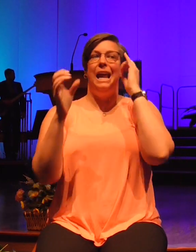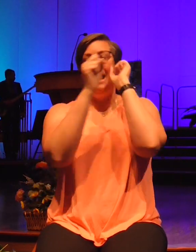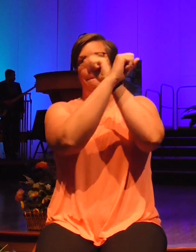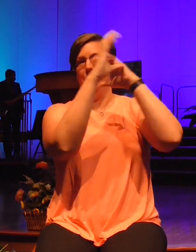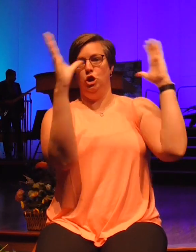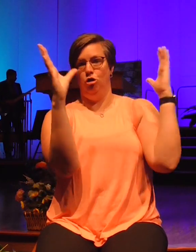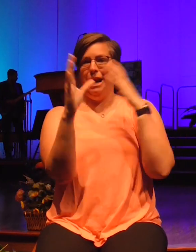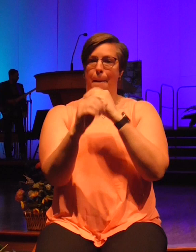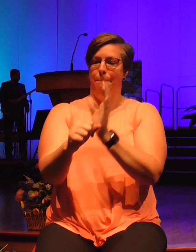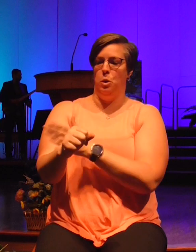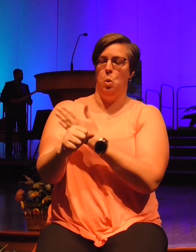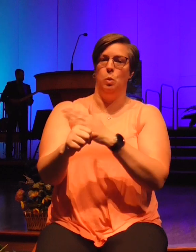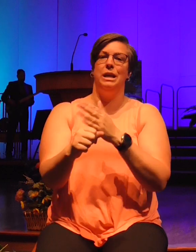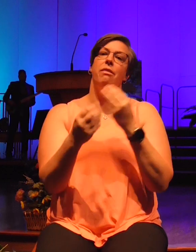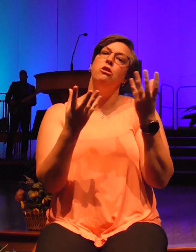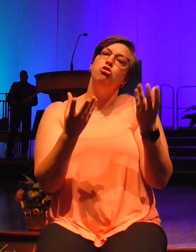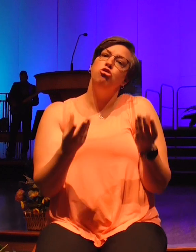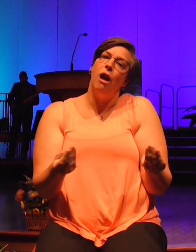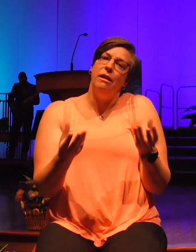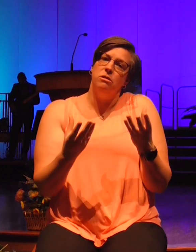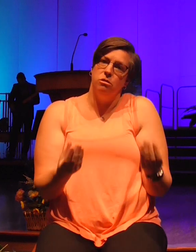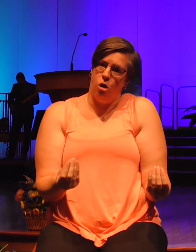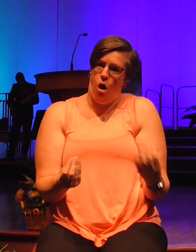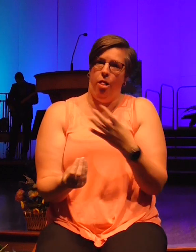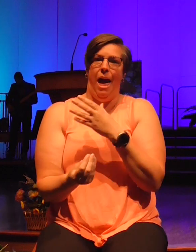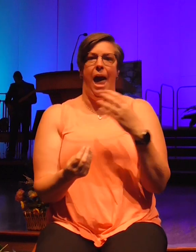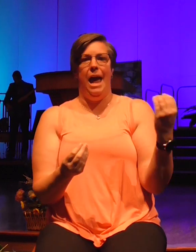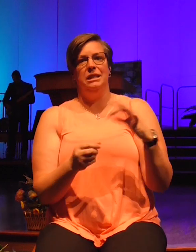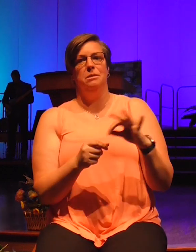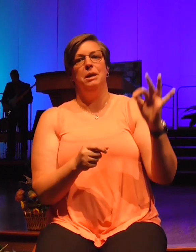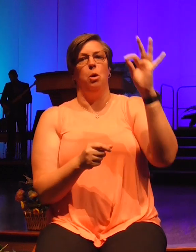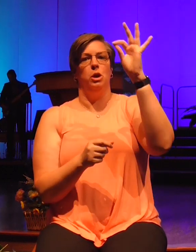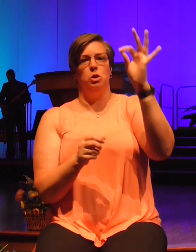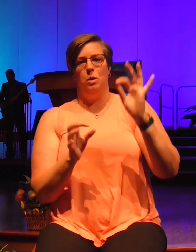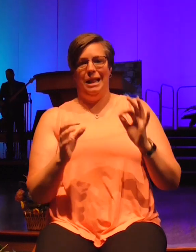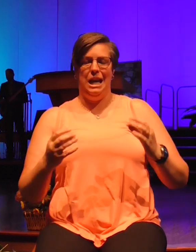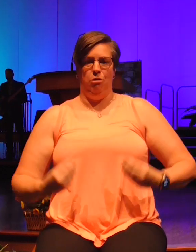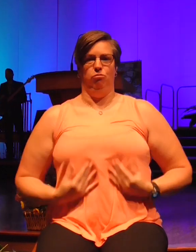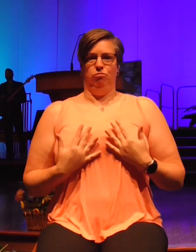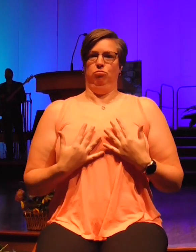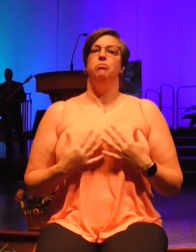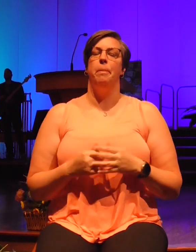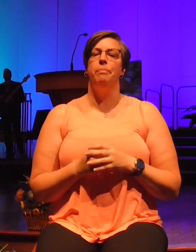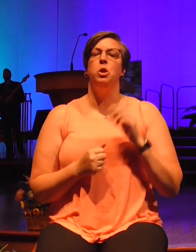and spiritually energizing. Visit milehighchurch.org for service details.